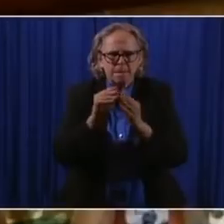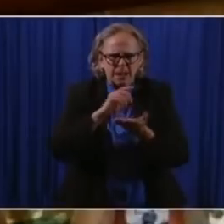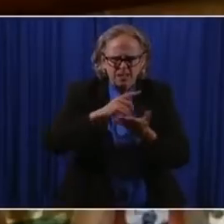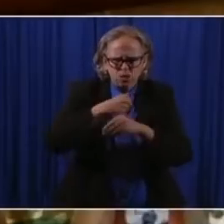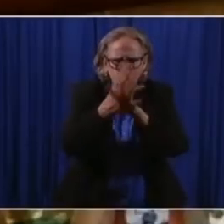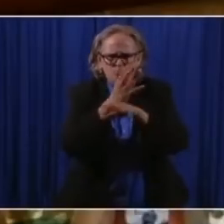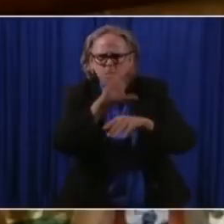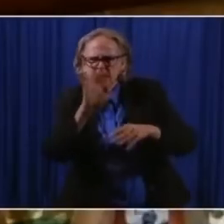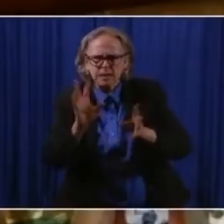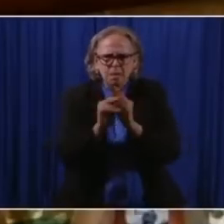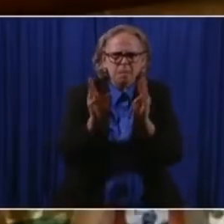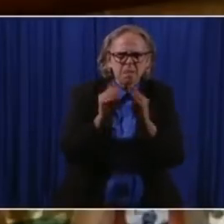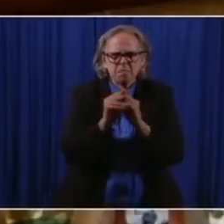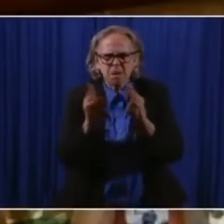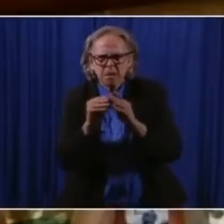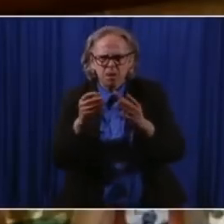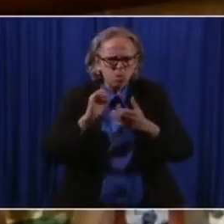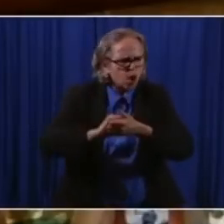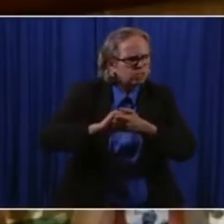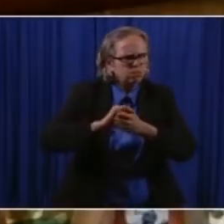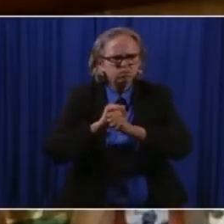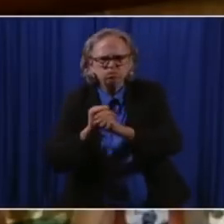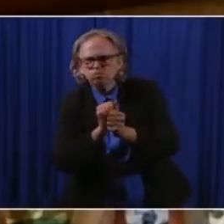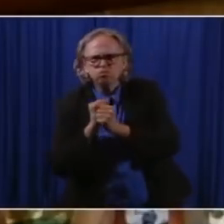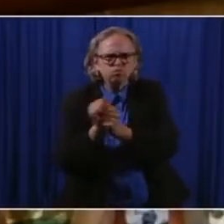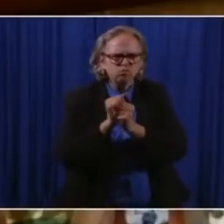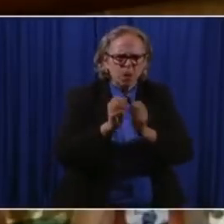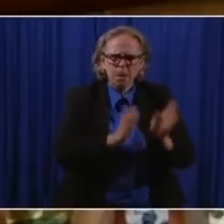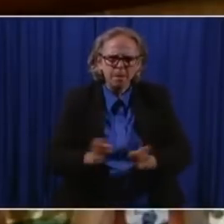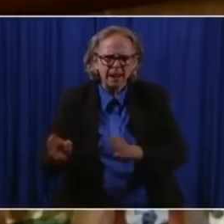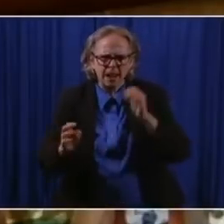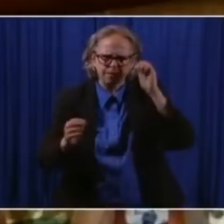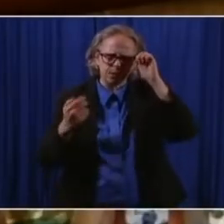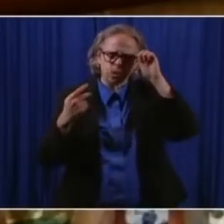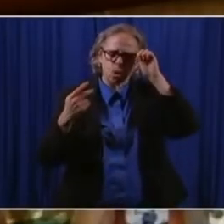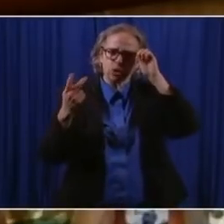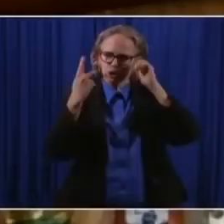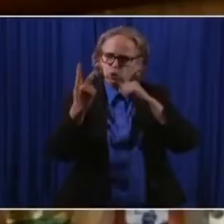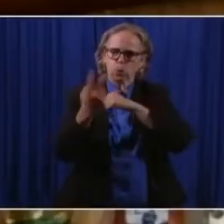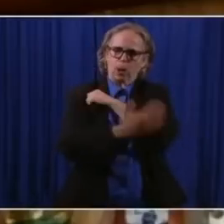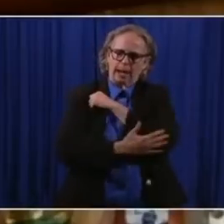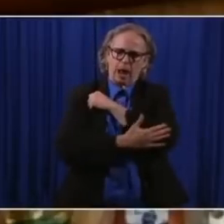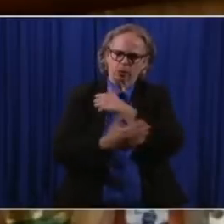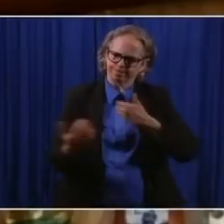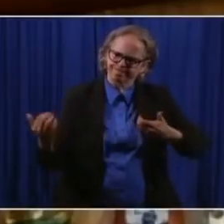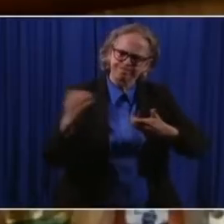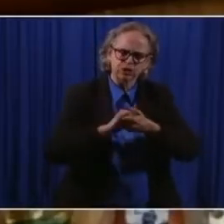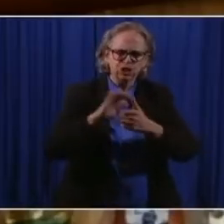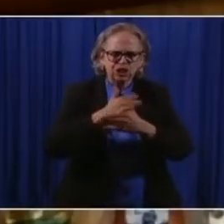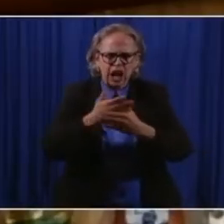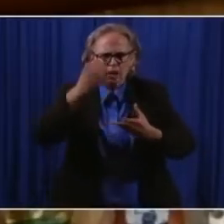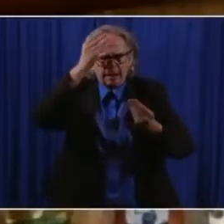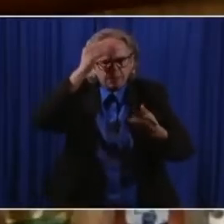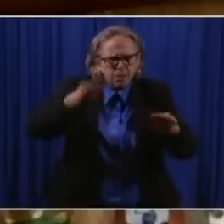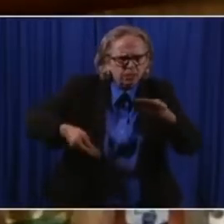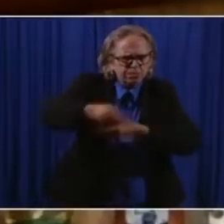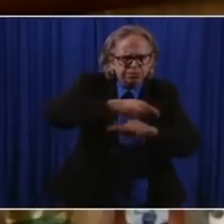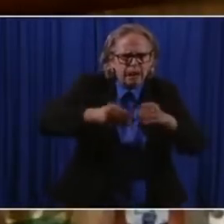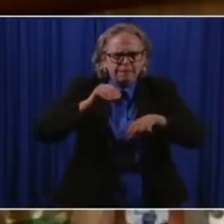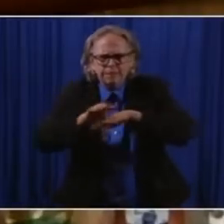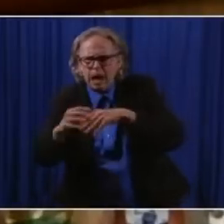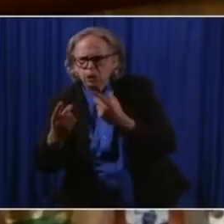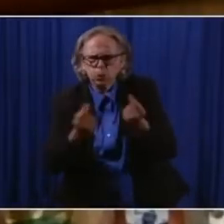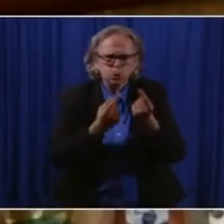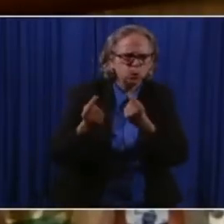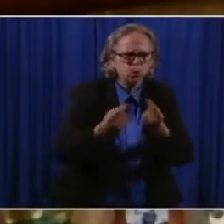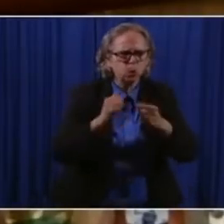together to collaborate and make joint plans and share some best practices. So